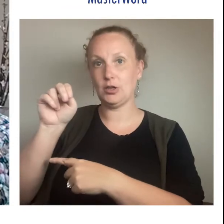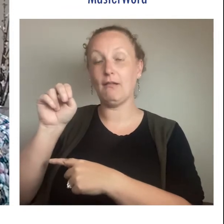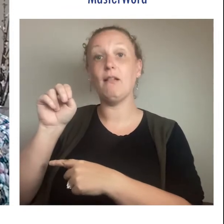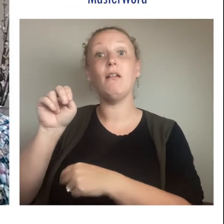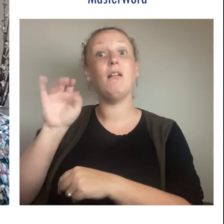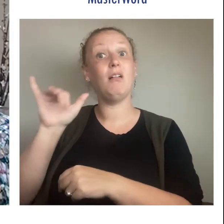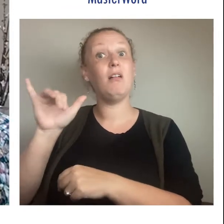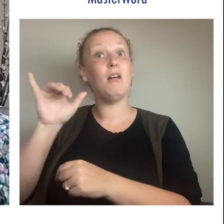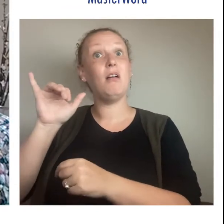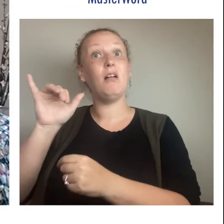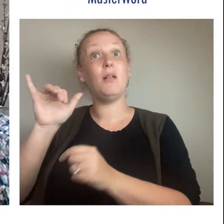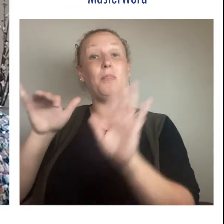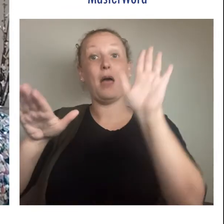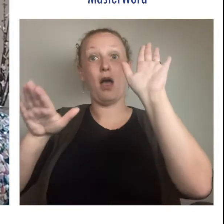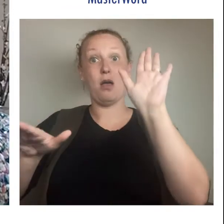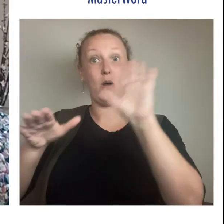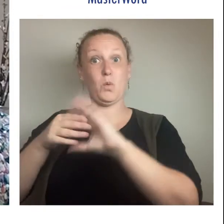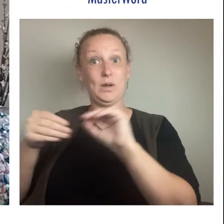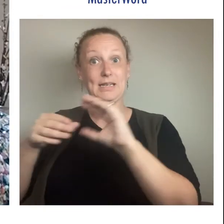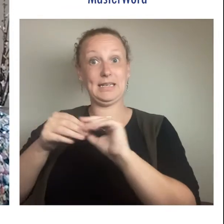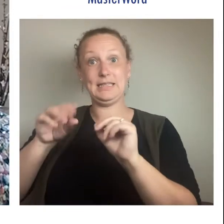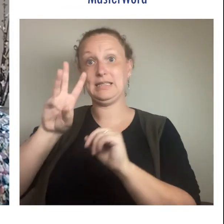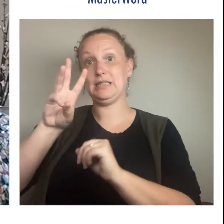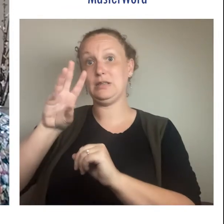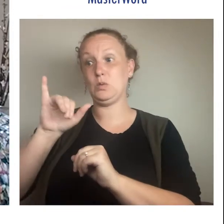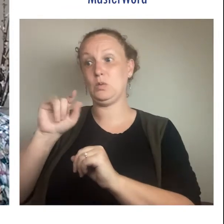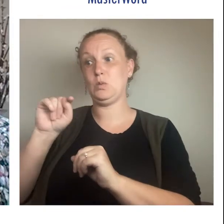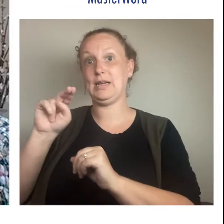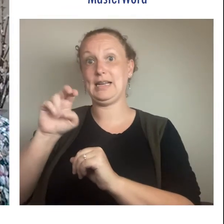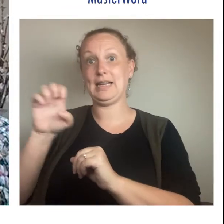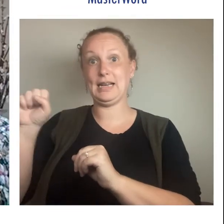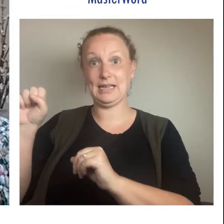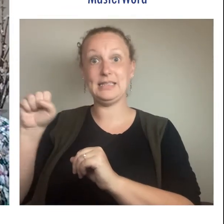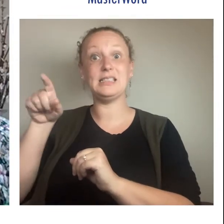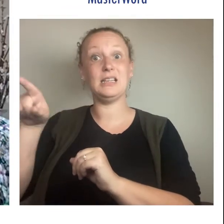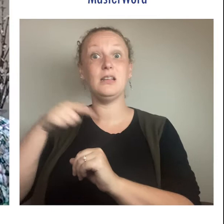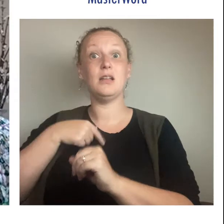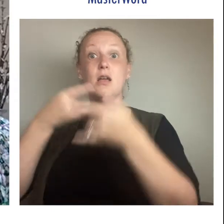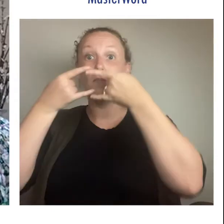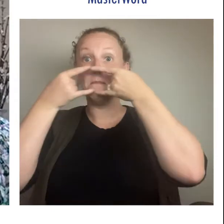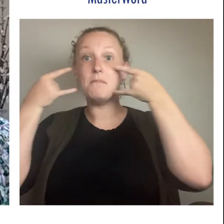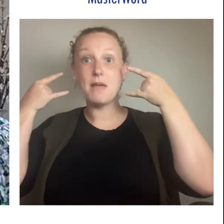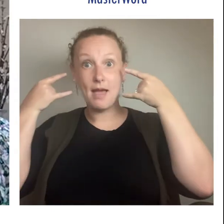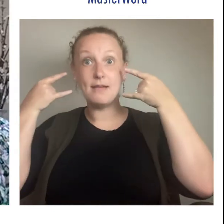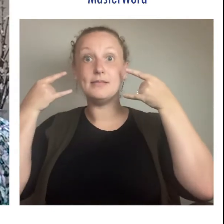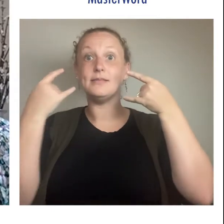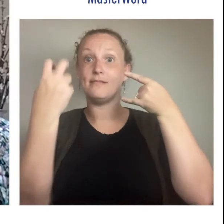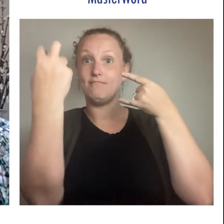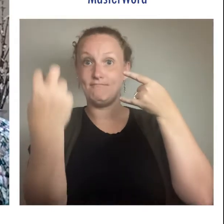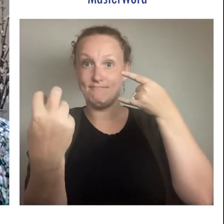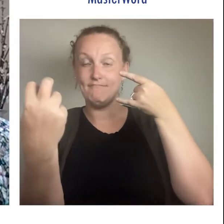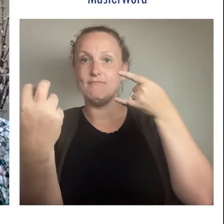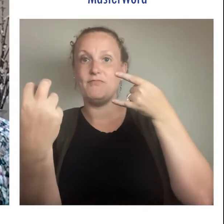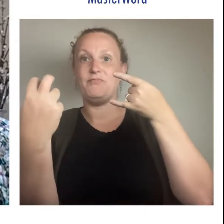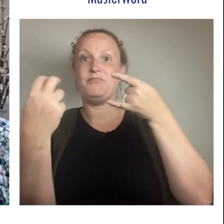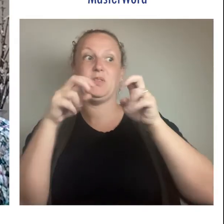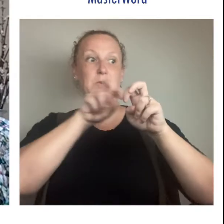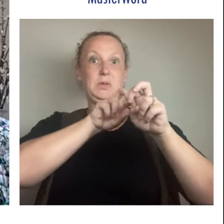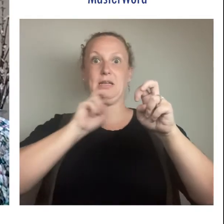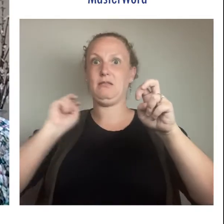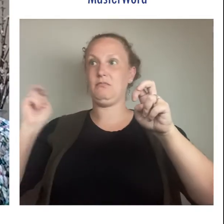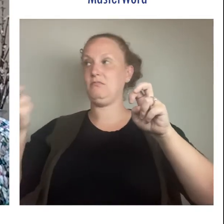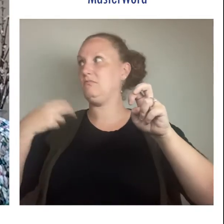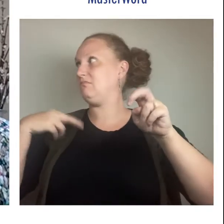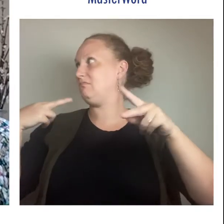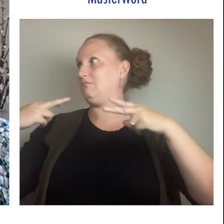mask during the deposition. And when we all sat around the table, I think we all looked at each other and said, well, can he do that,